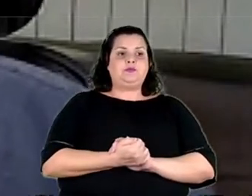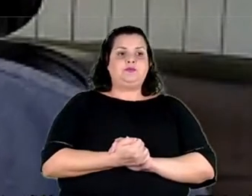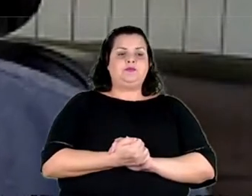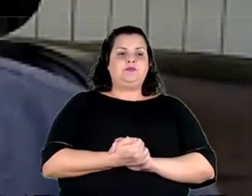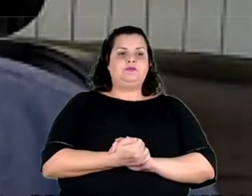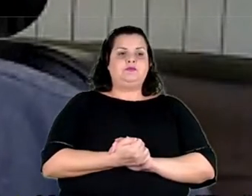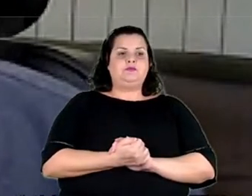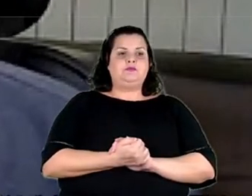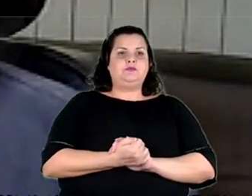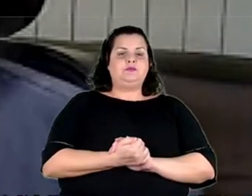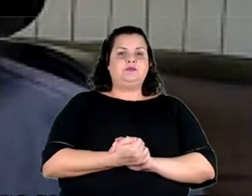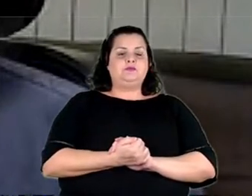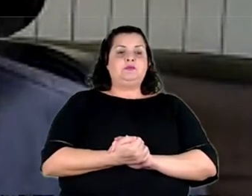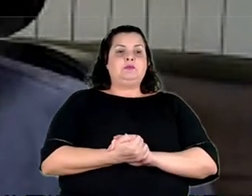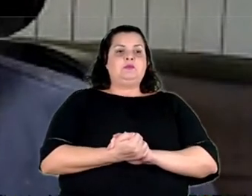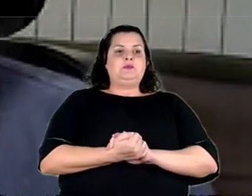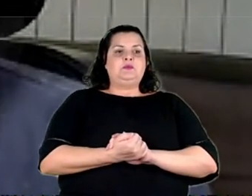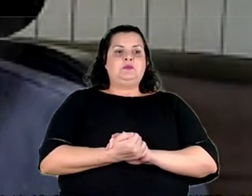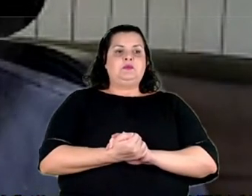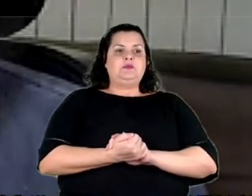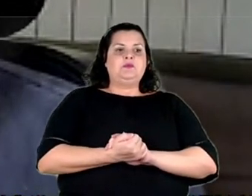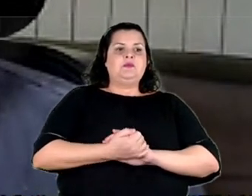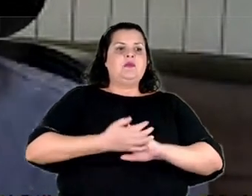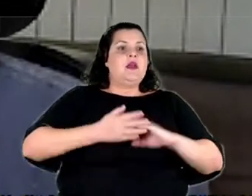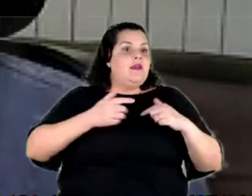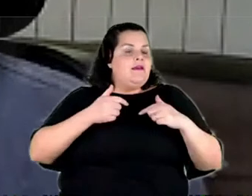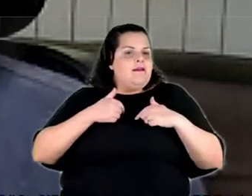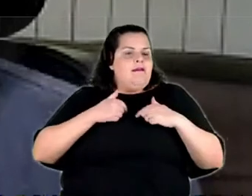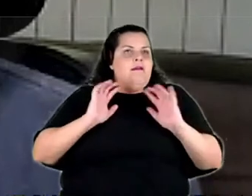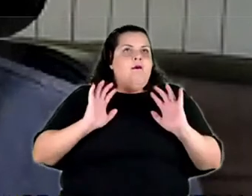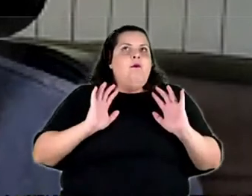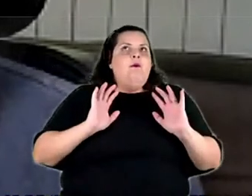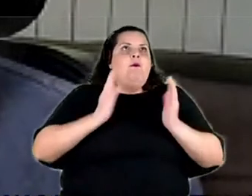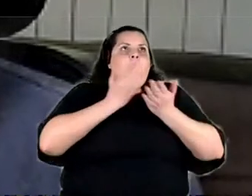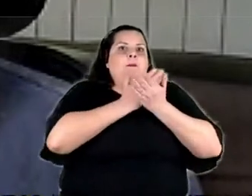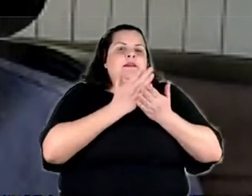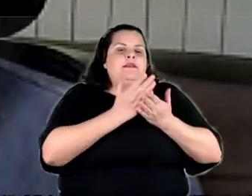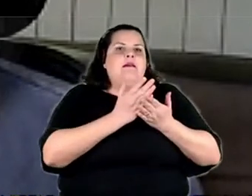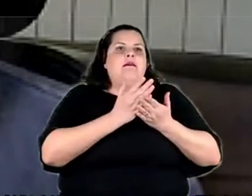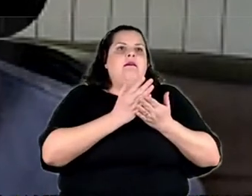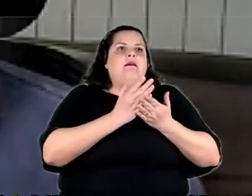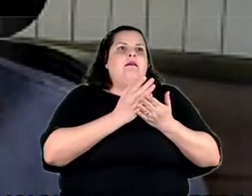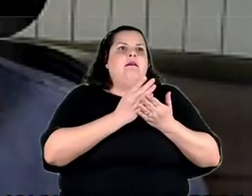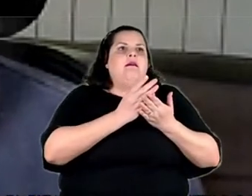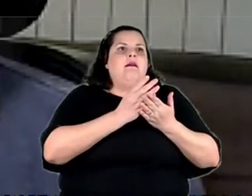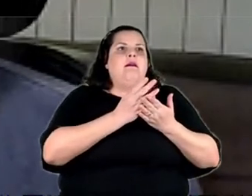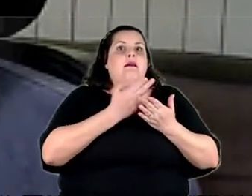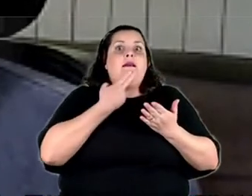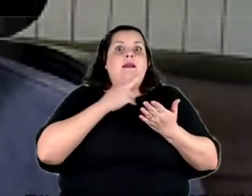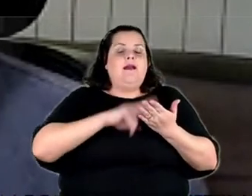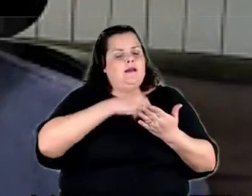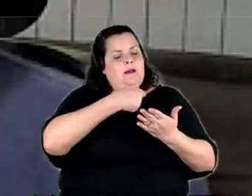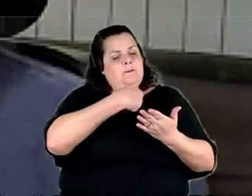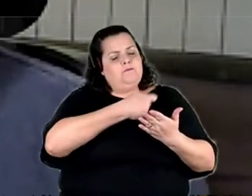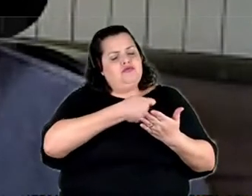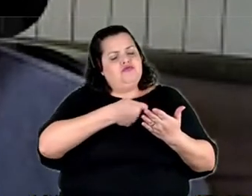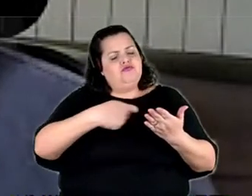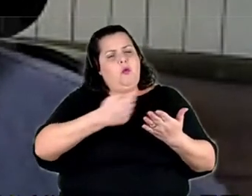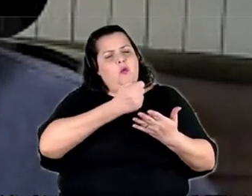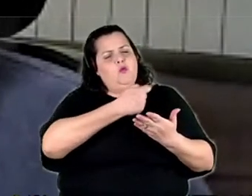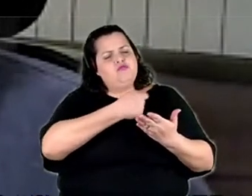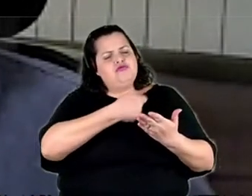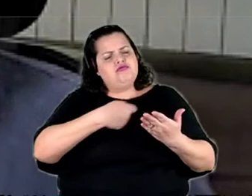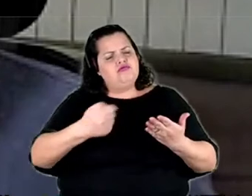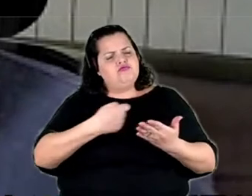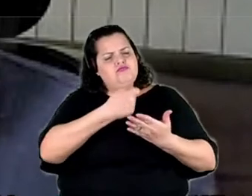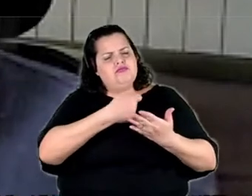writing, working on another letter. And that's how the project began. And then it really took a life of its own.